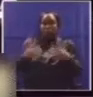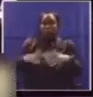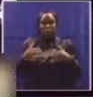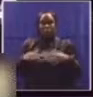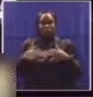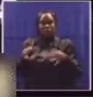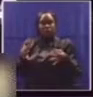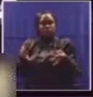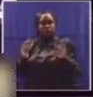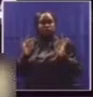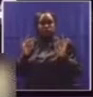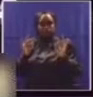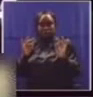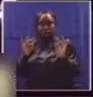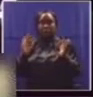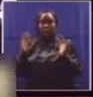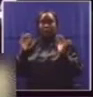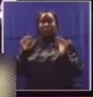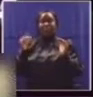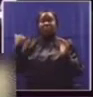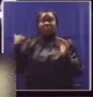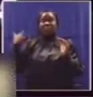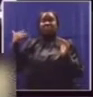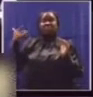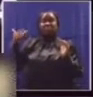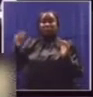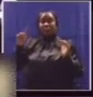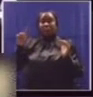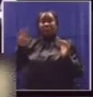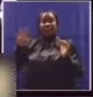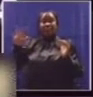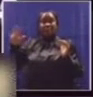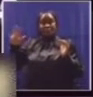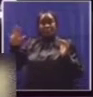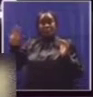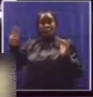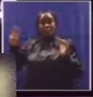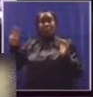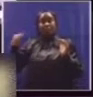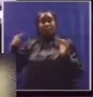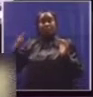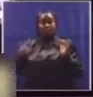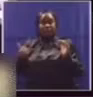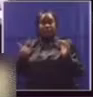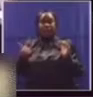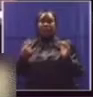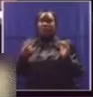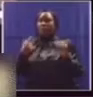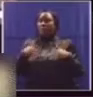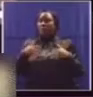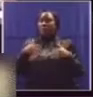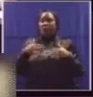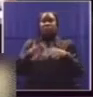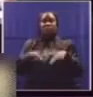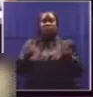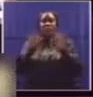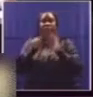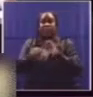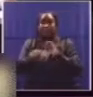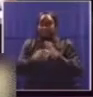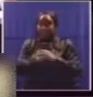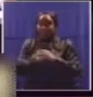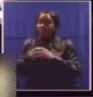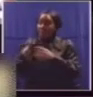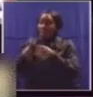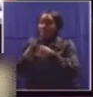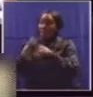in 1994. A lot has been done and achieved by the democratic government since 1994. We inherited a